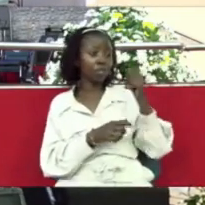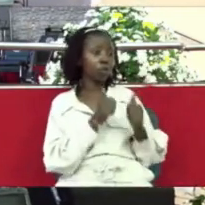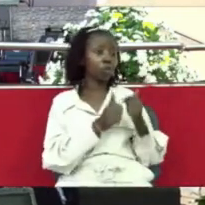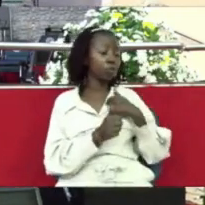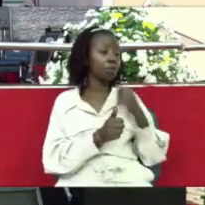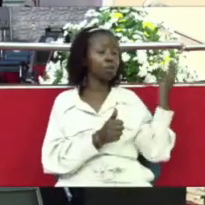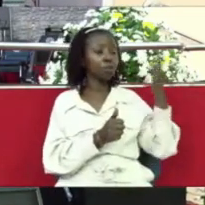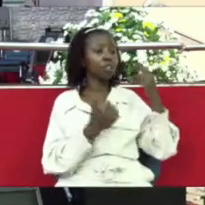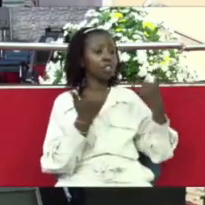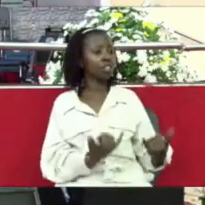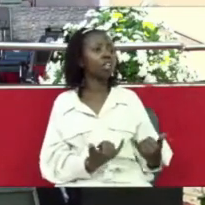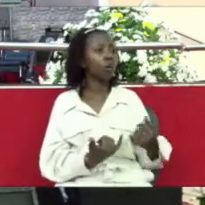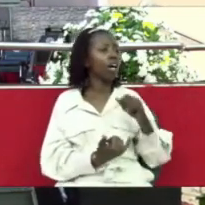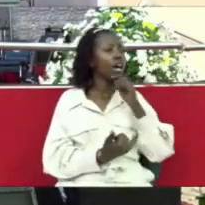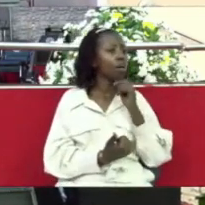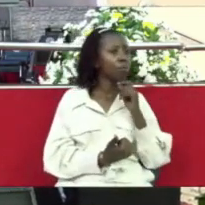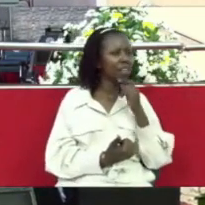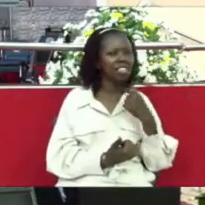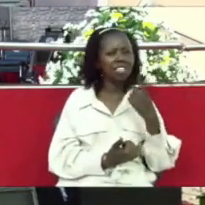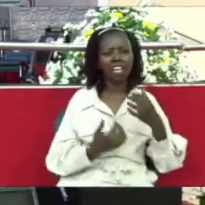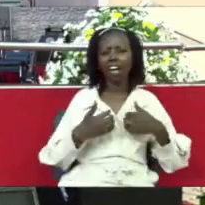And he said, I no longer have the